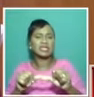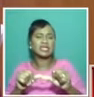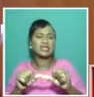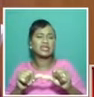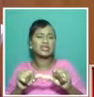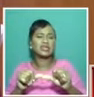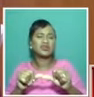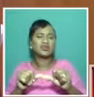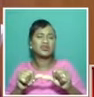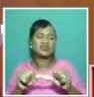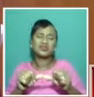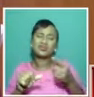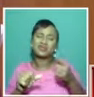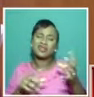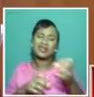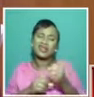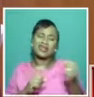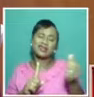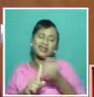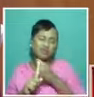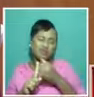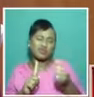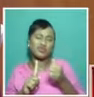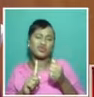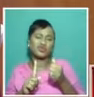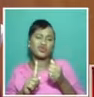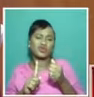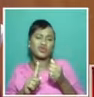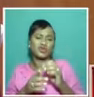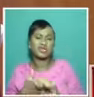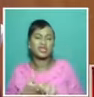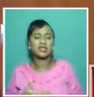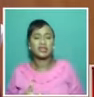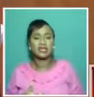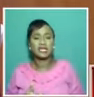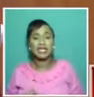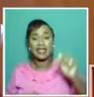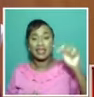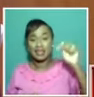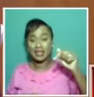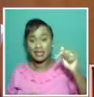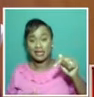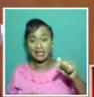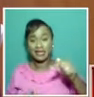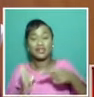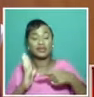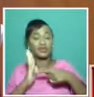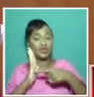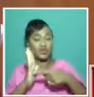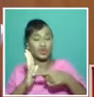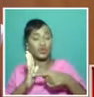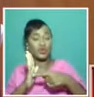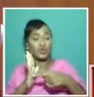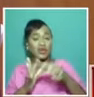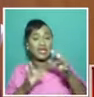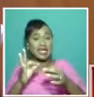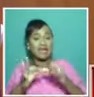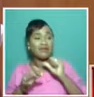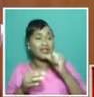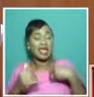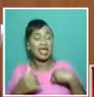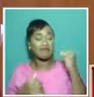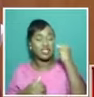clean when it comes to abuse. It is telling us, and this case is saying to us, that if we don't take a serious